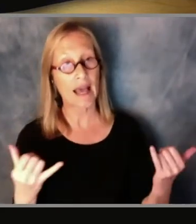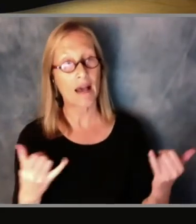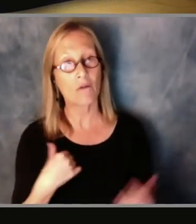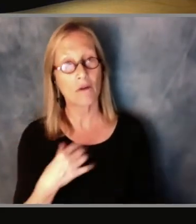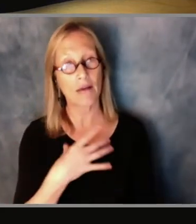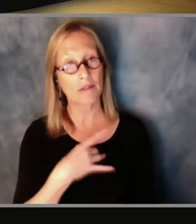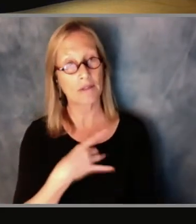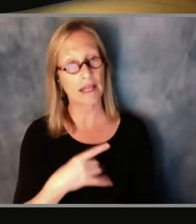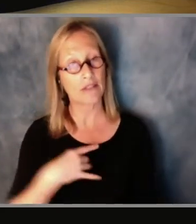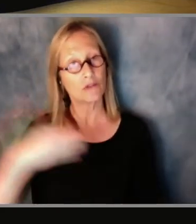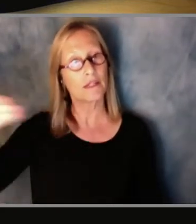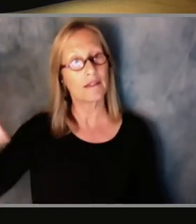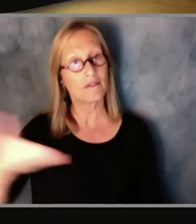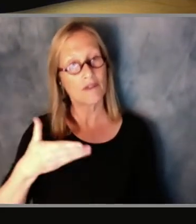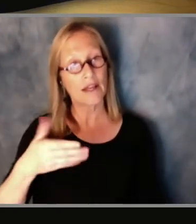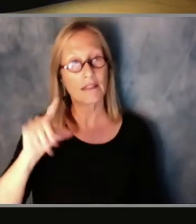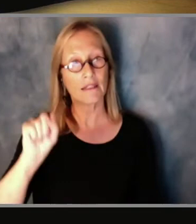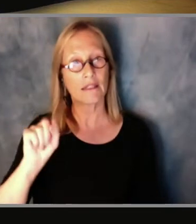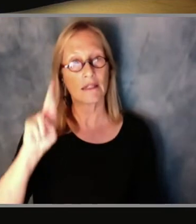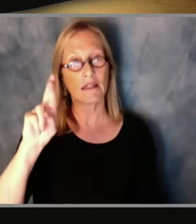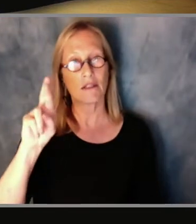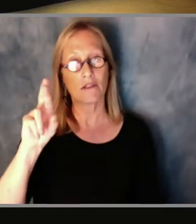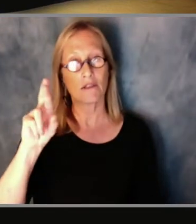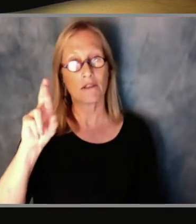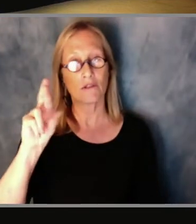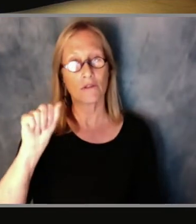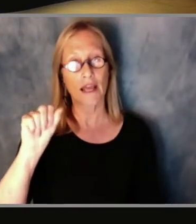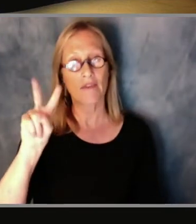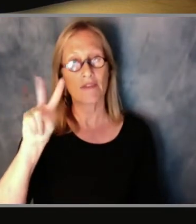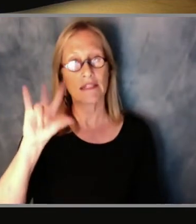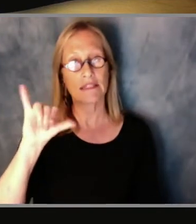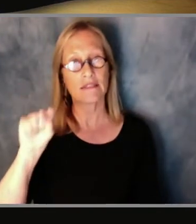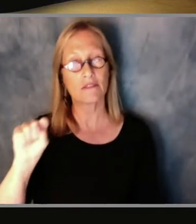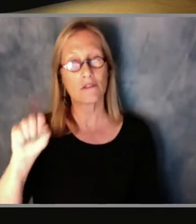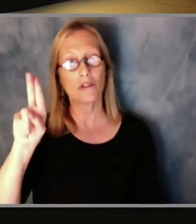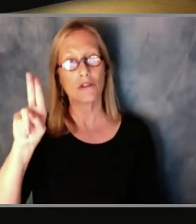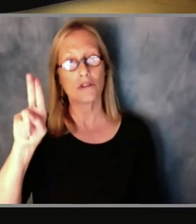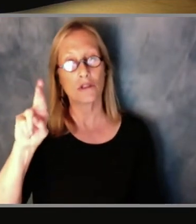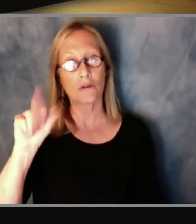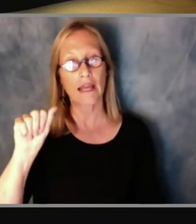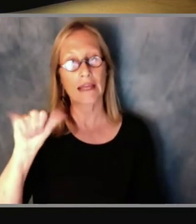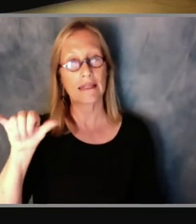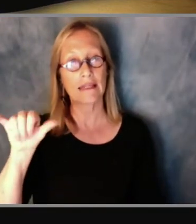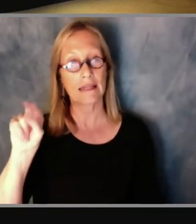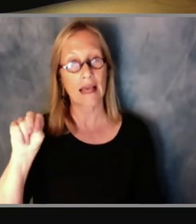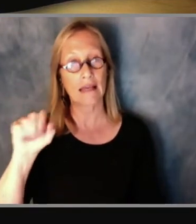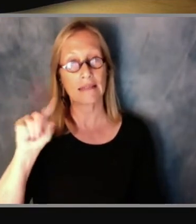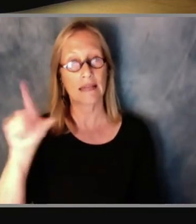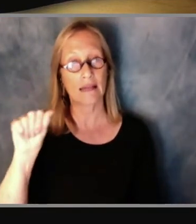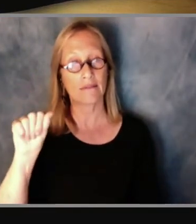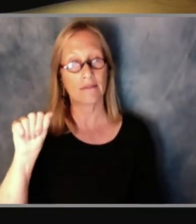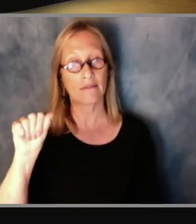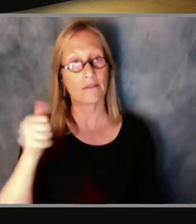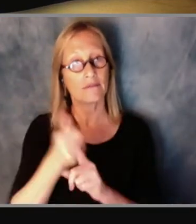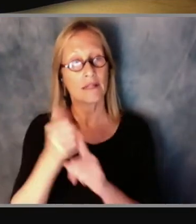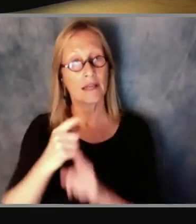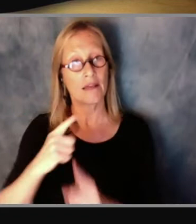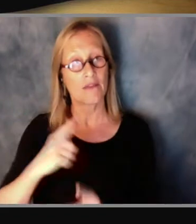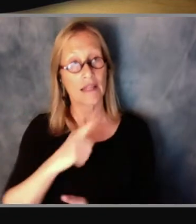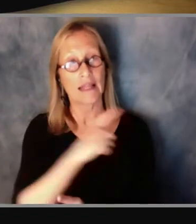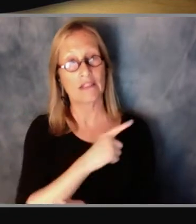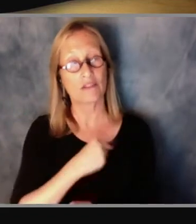invite Travis Urianza, the legislative liaison for the